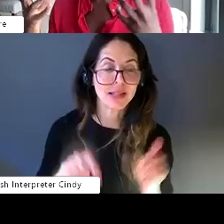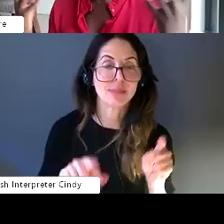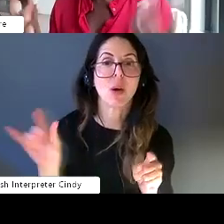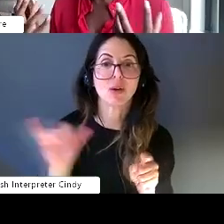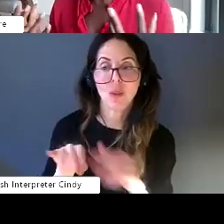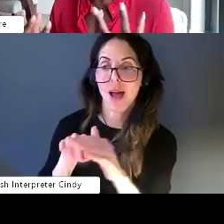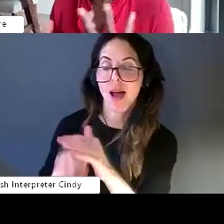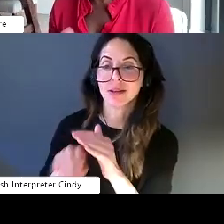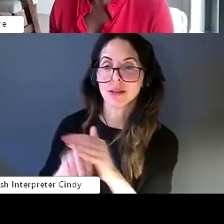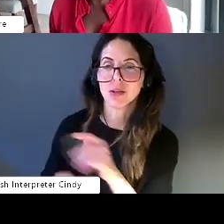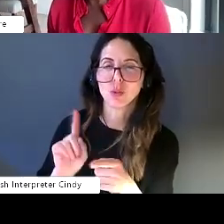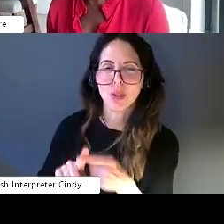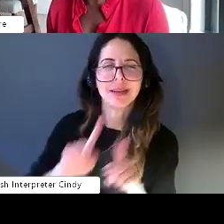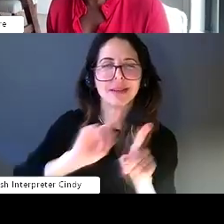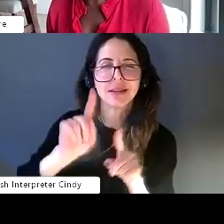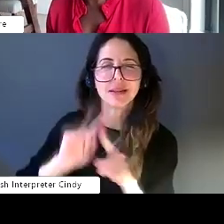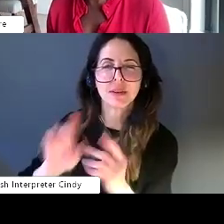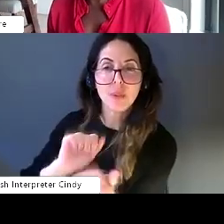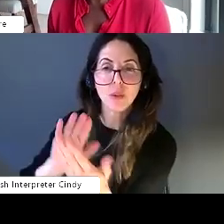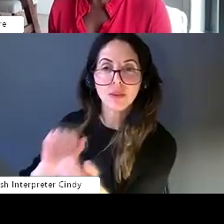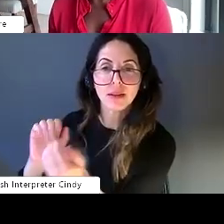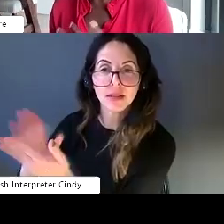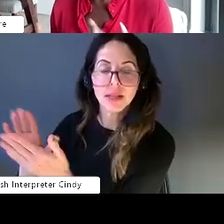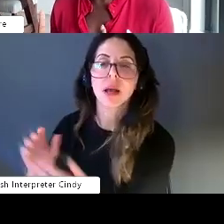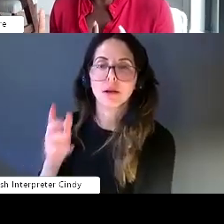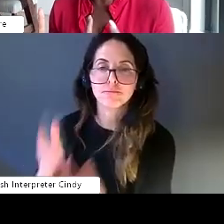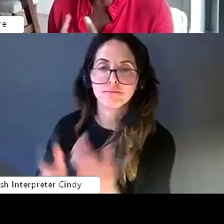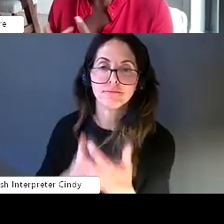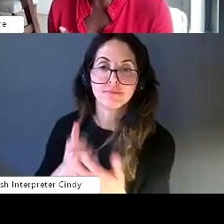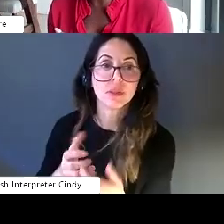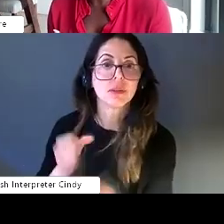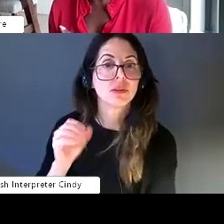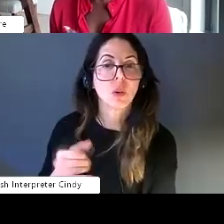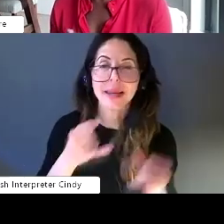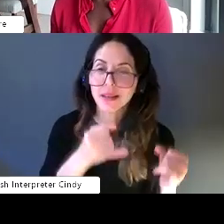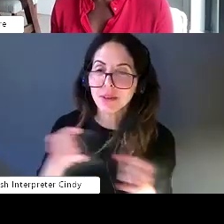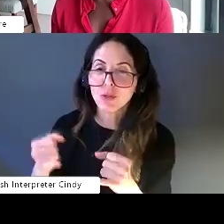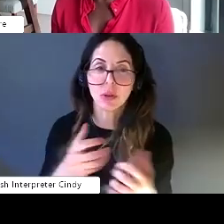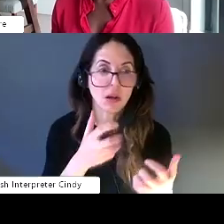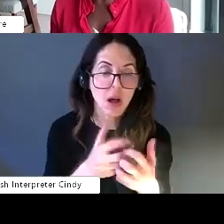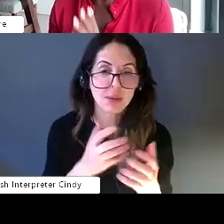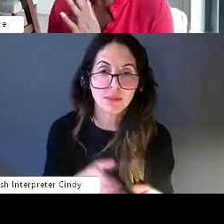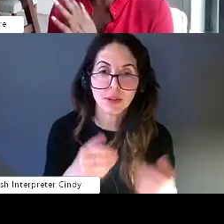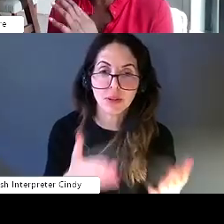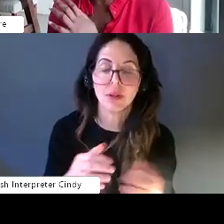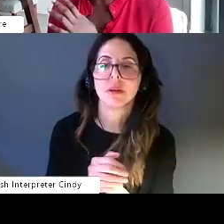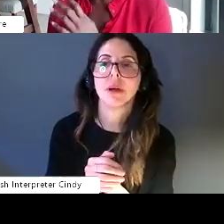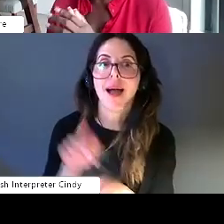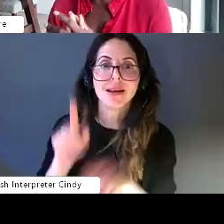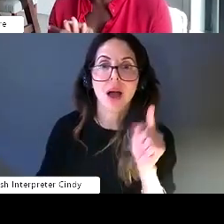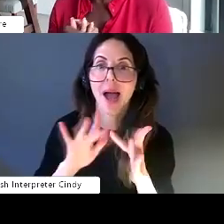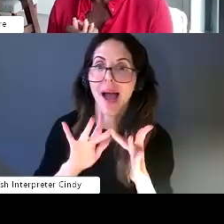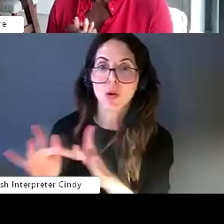diverse modalities were met. And so having individualized accommodations and diverse outreach strategies are